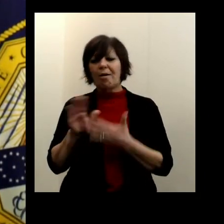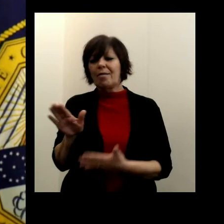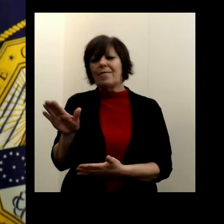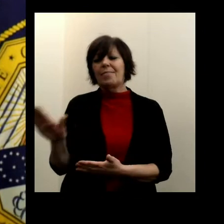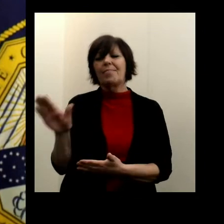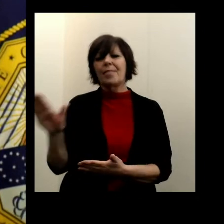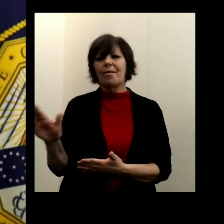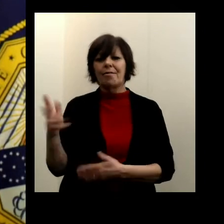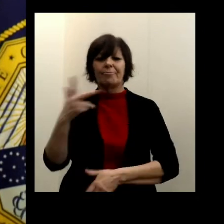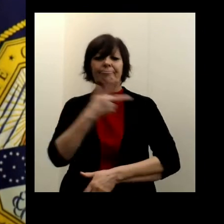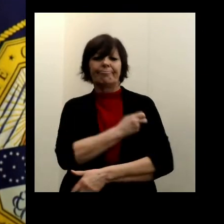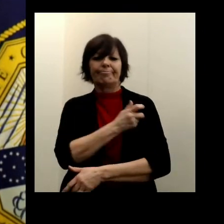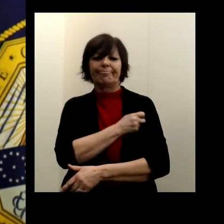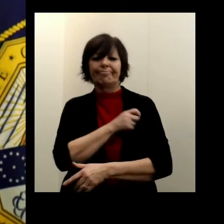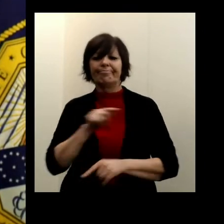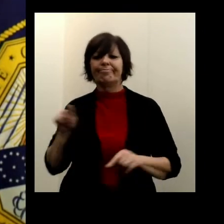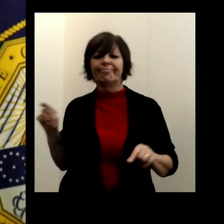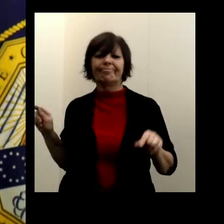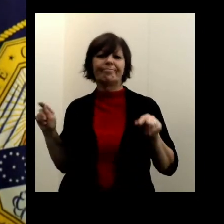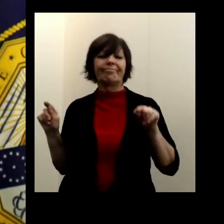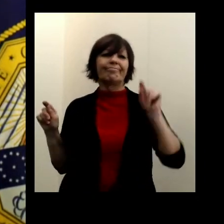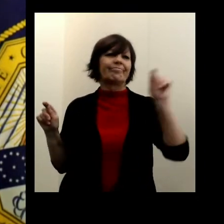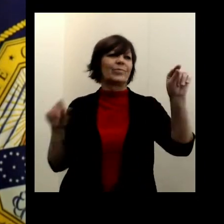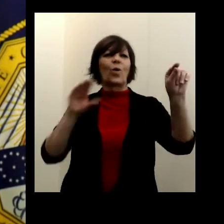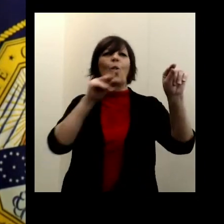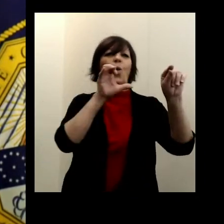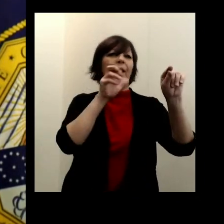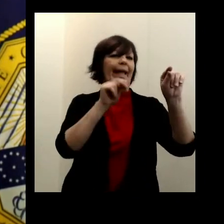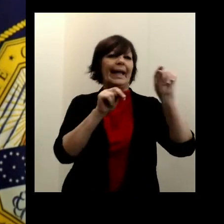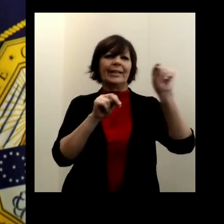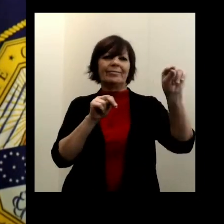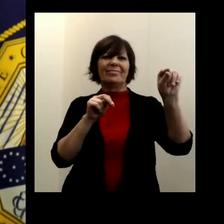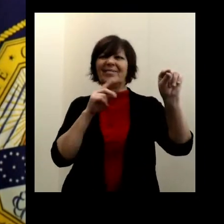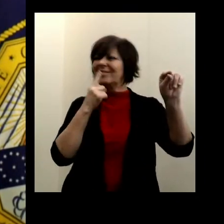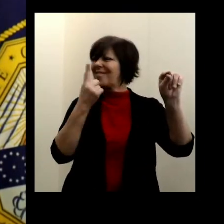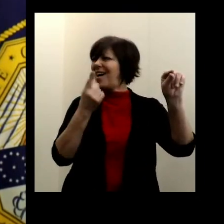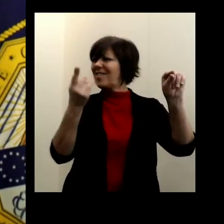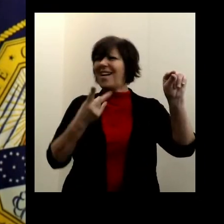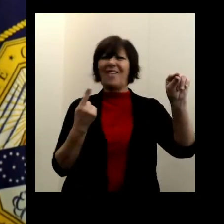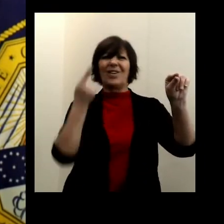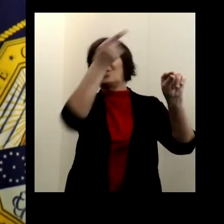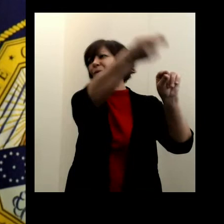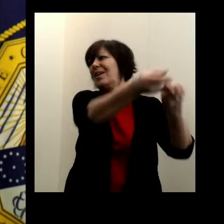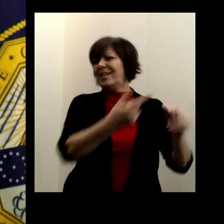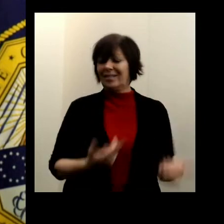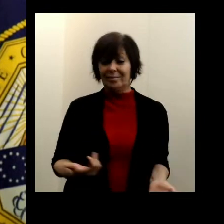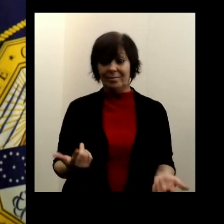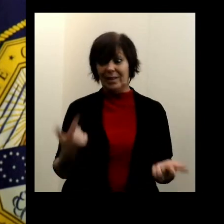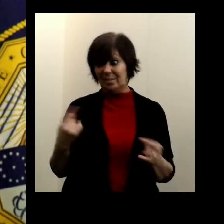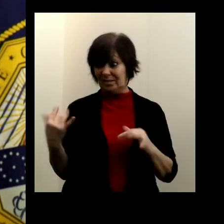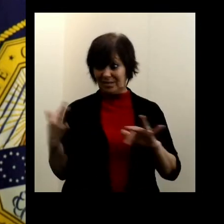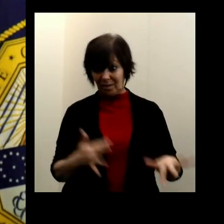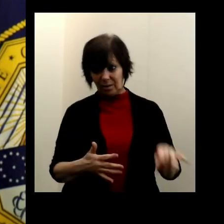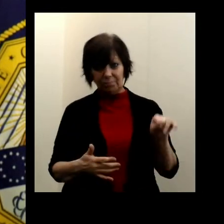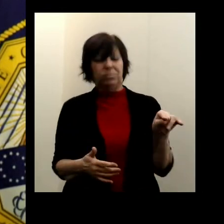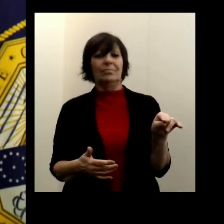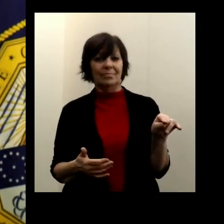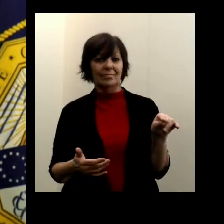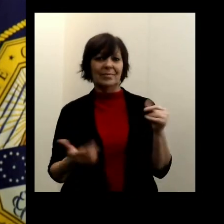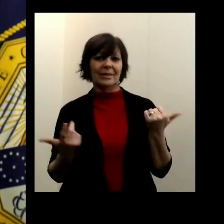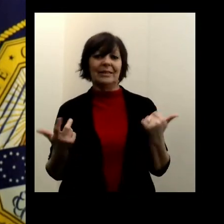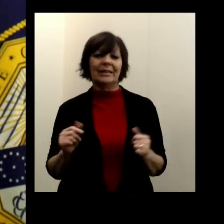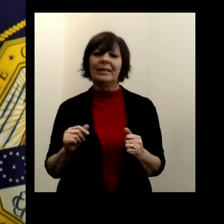doses went to Olean General, which is an hour and a half drive away on a good day, nevertheless, if it's snowing out.